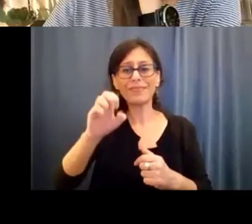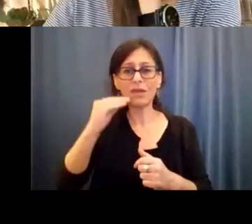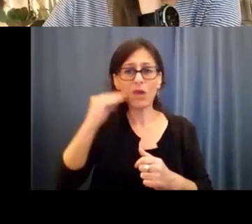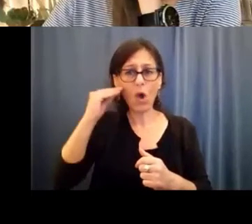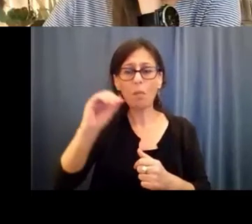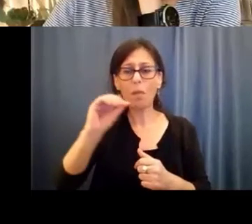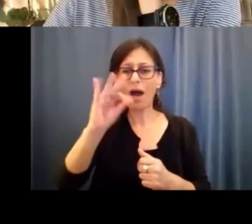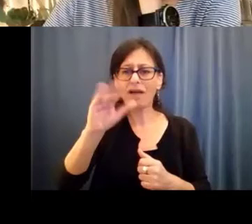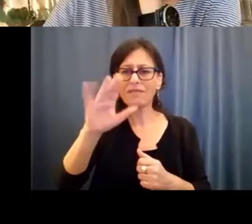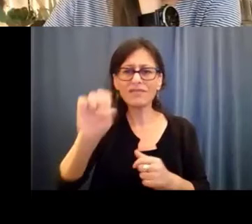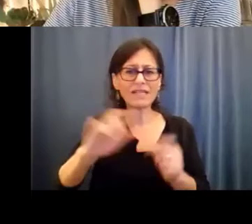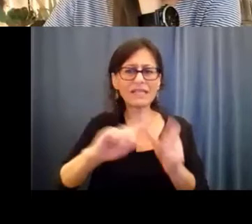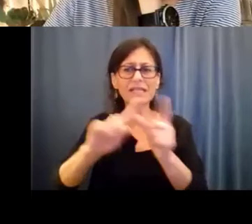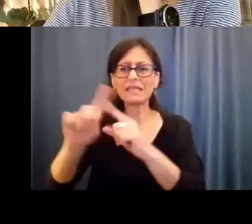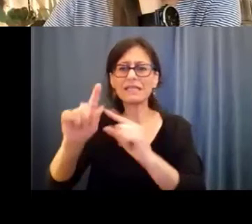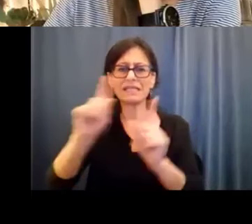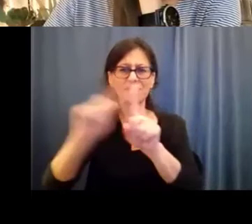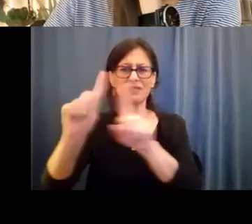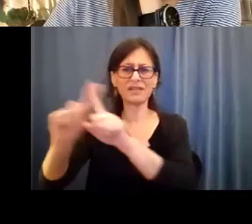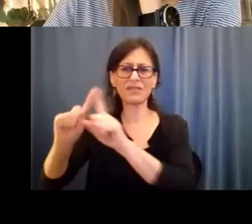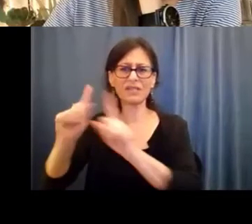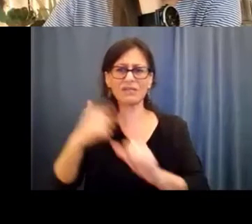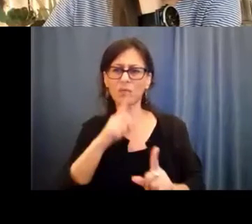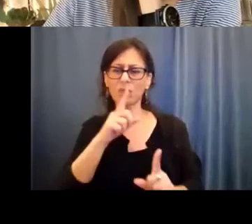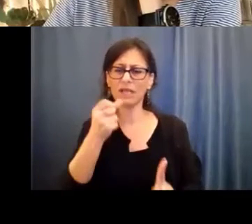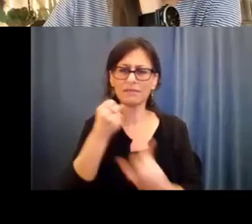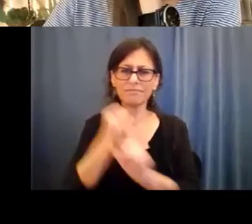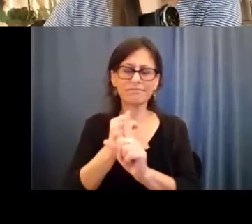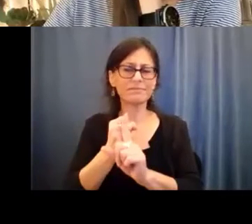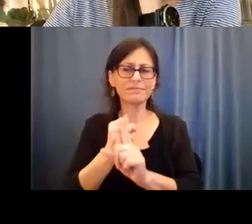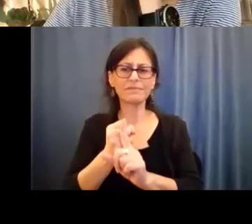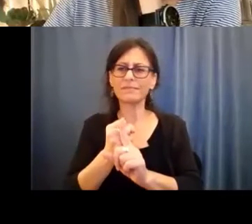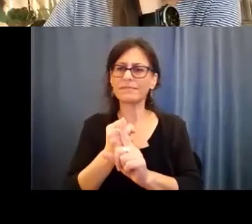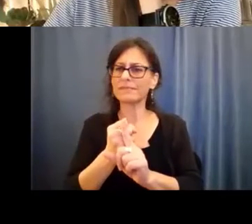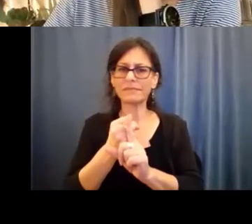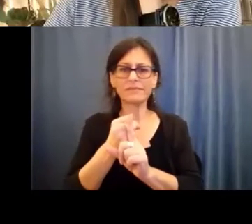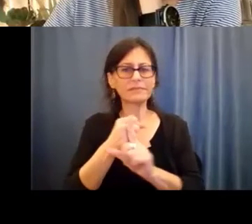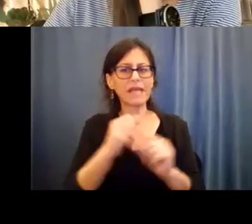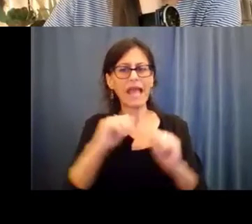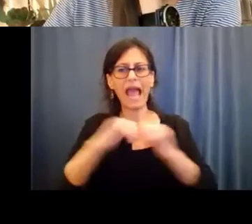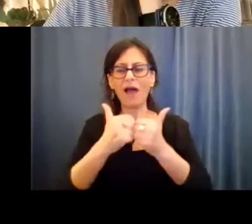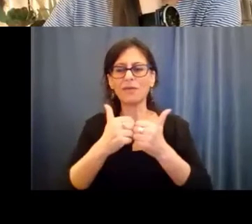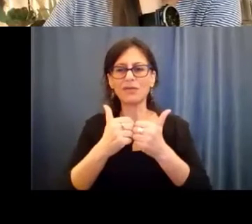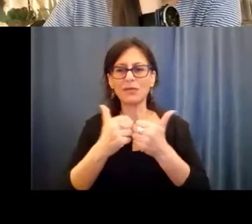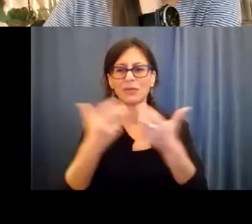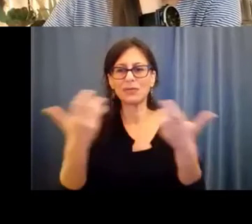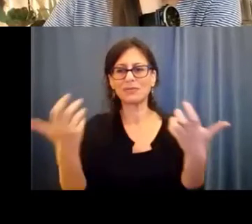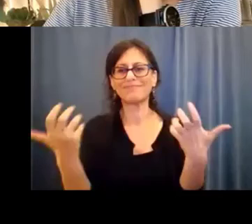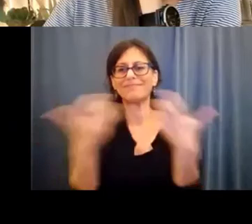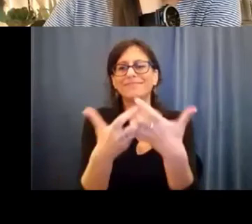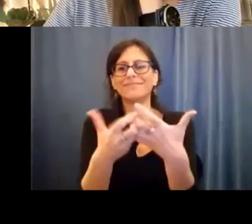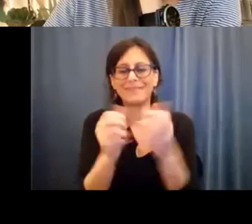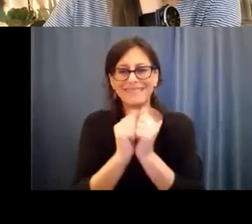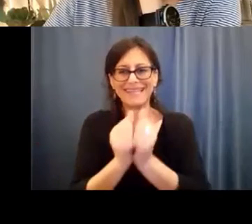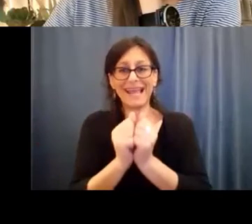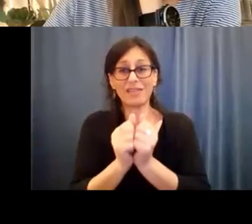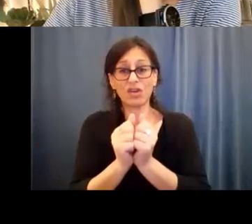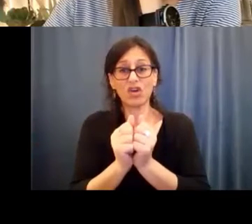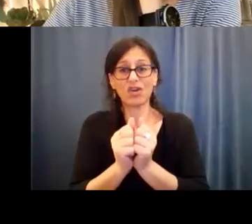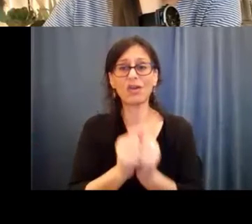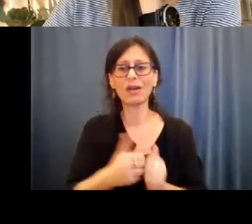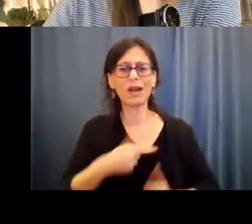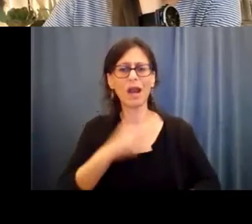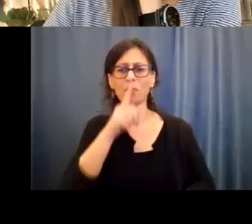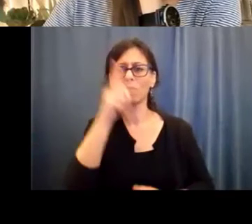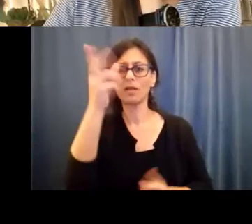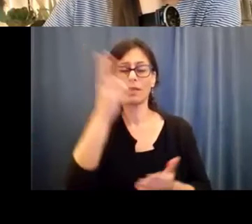really just, hit home runs and just nailing it with how to merge the gap with that. So